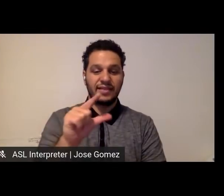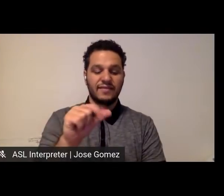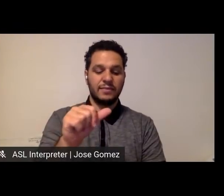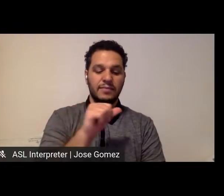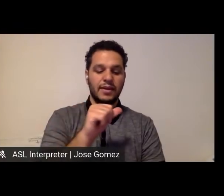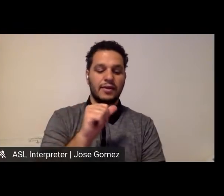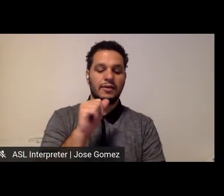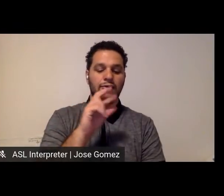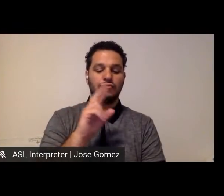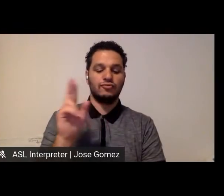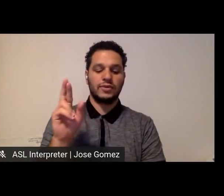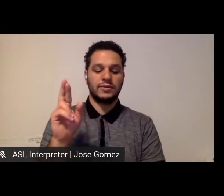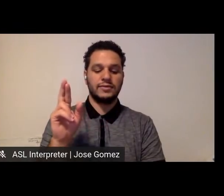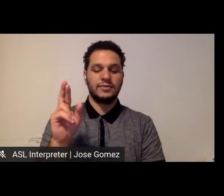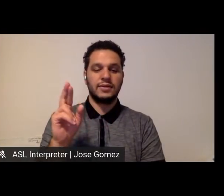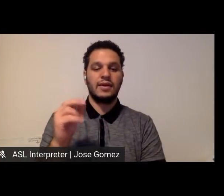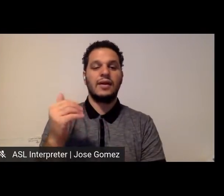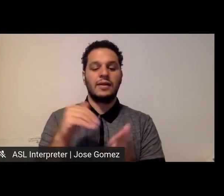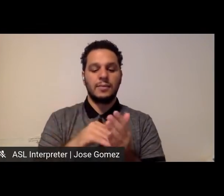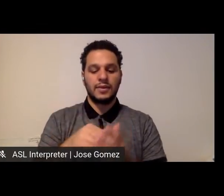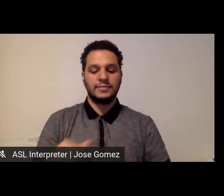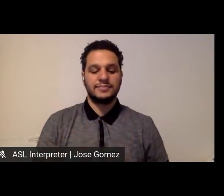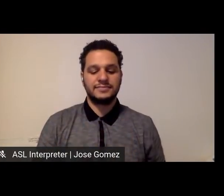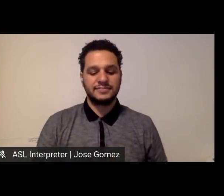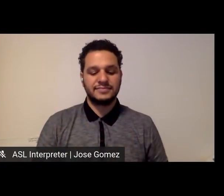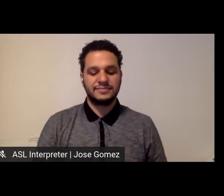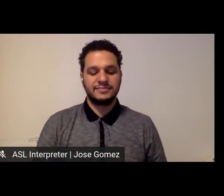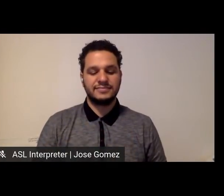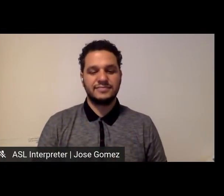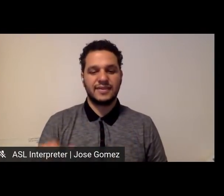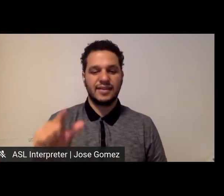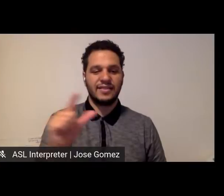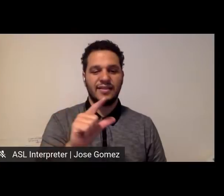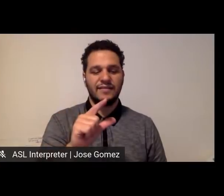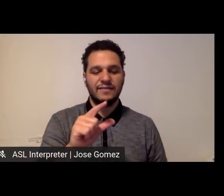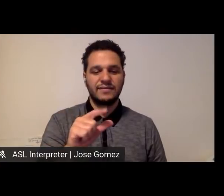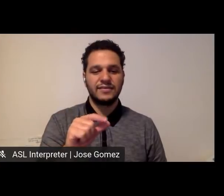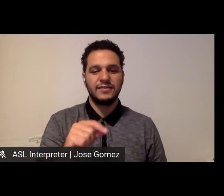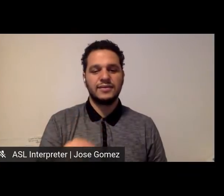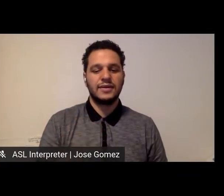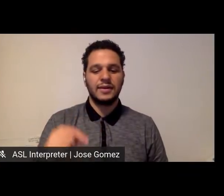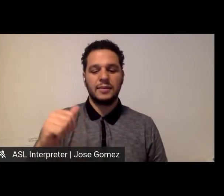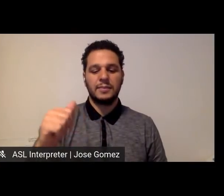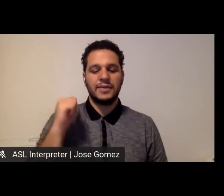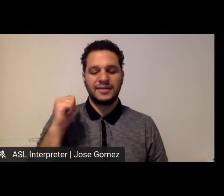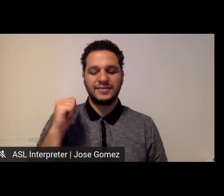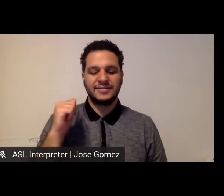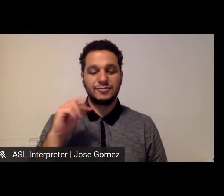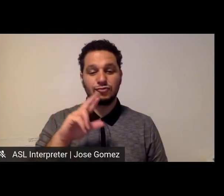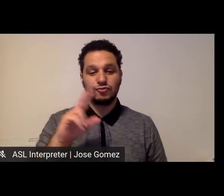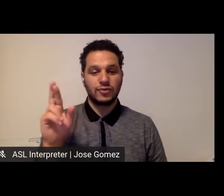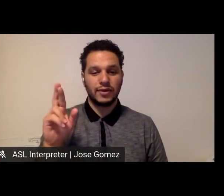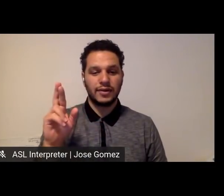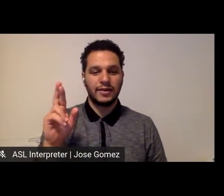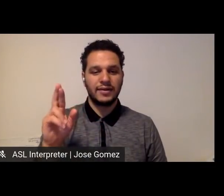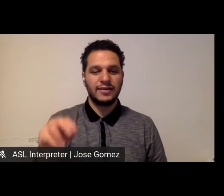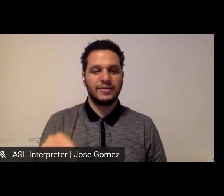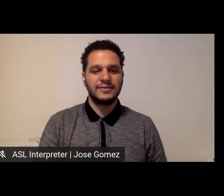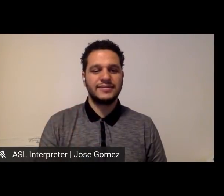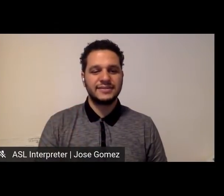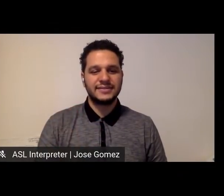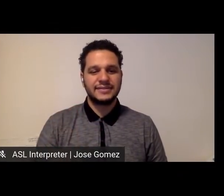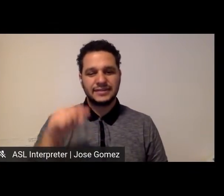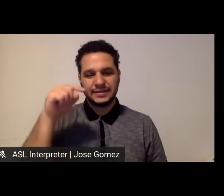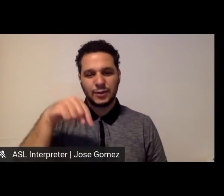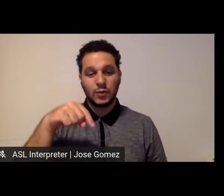right, and down. Left, back, right,